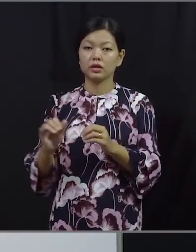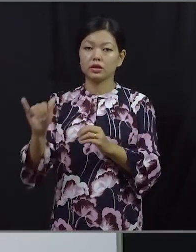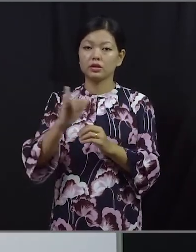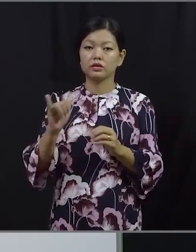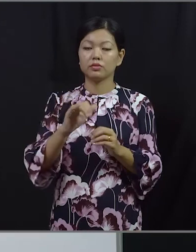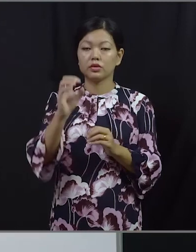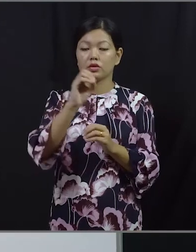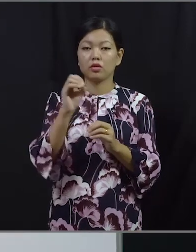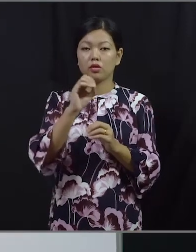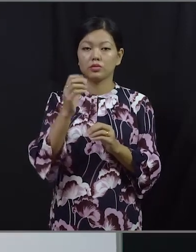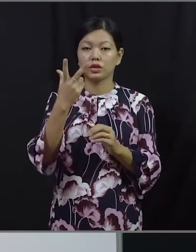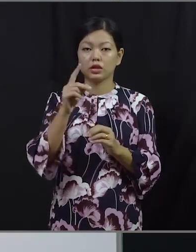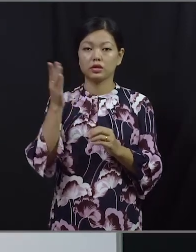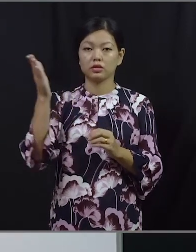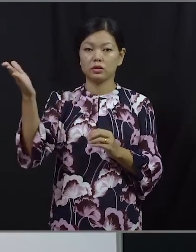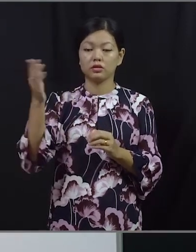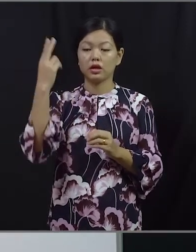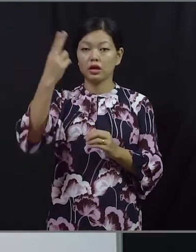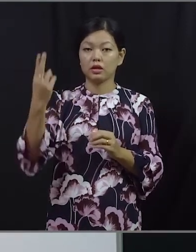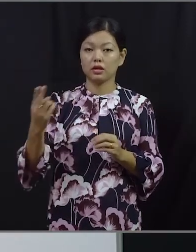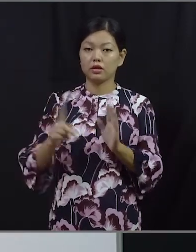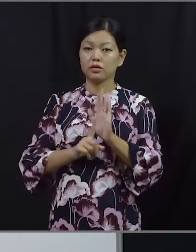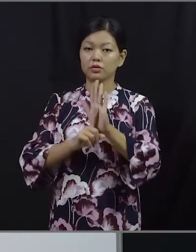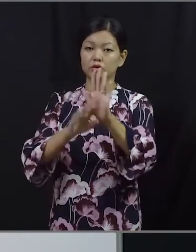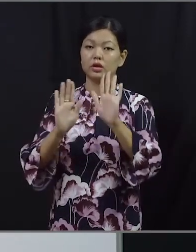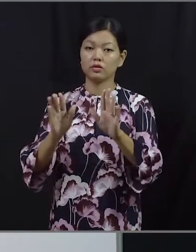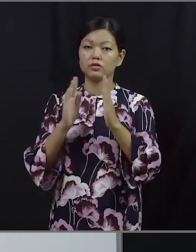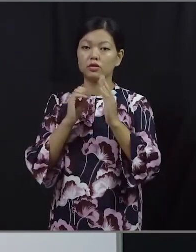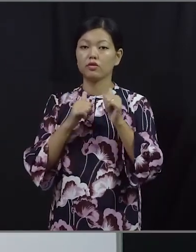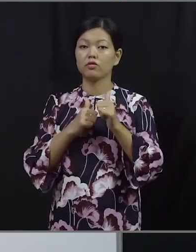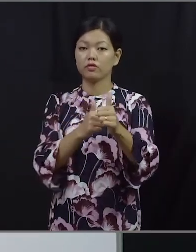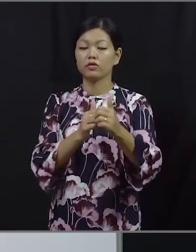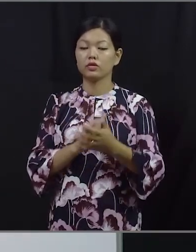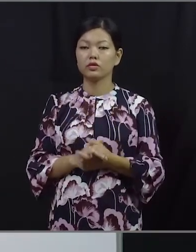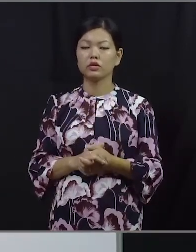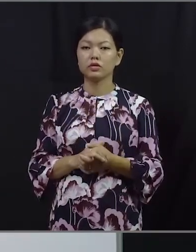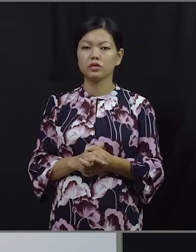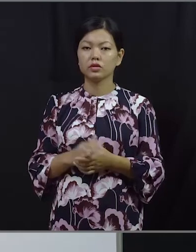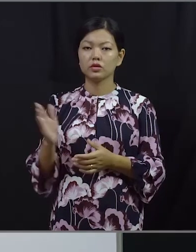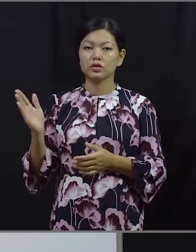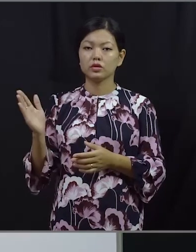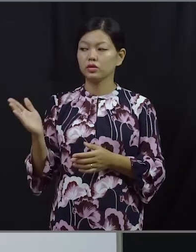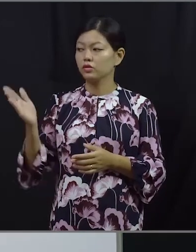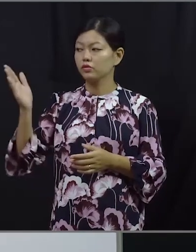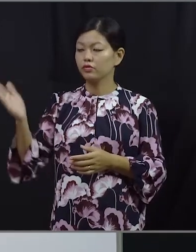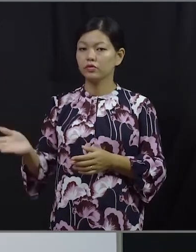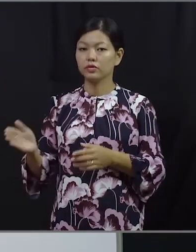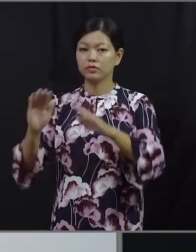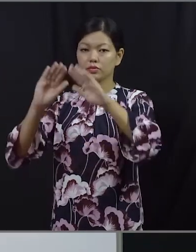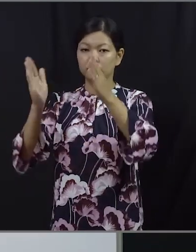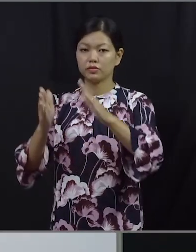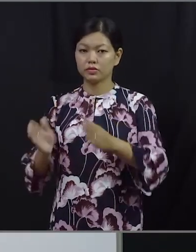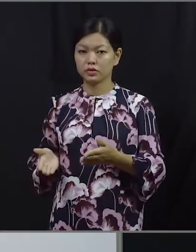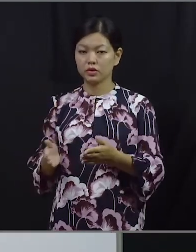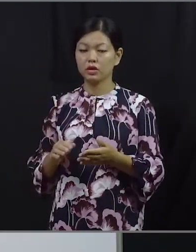is object for the objective lens, right? So what we can say? So this is size of the image divided by size of the object. This is nothing